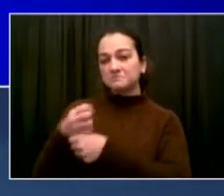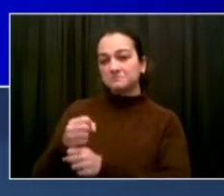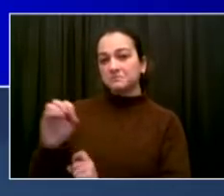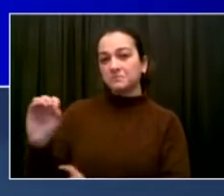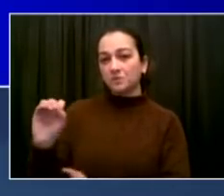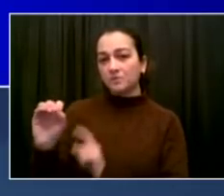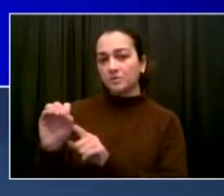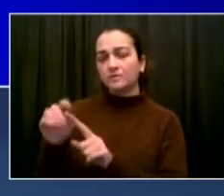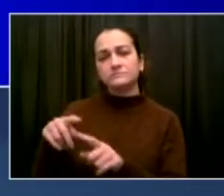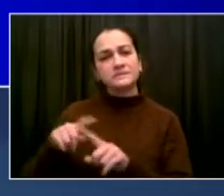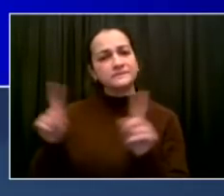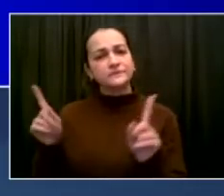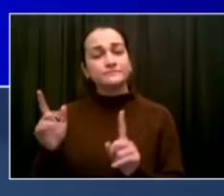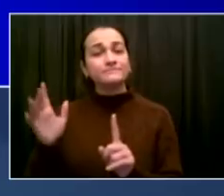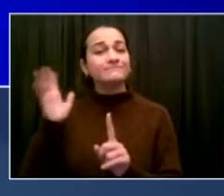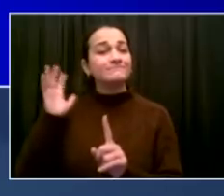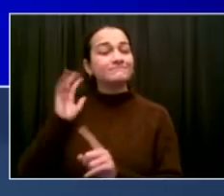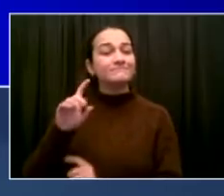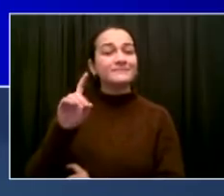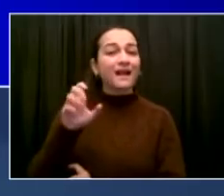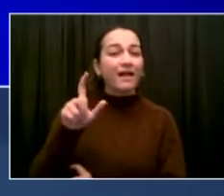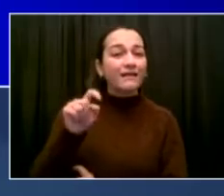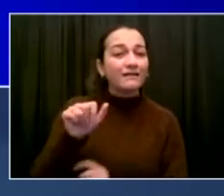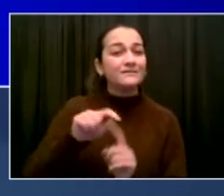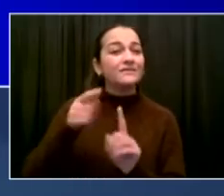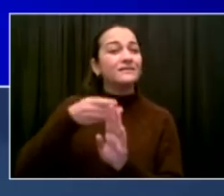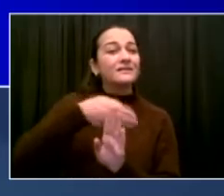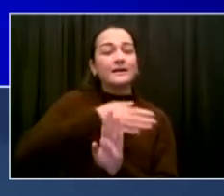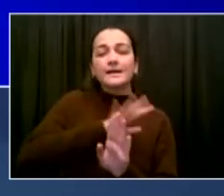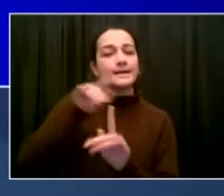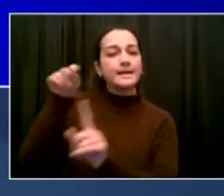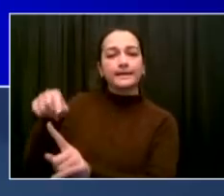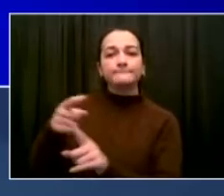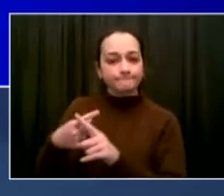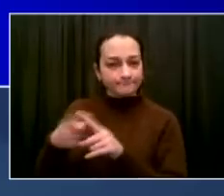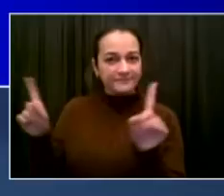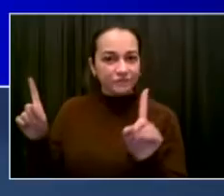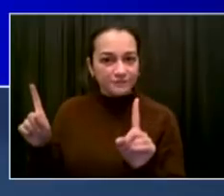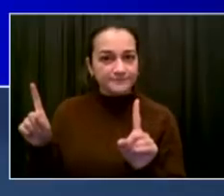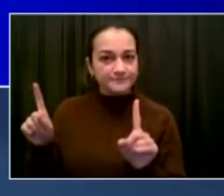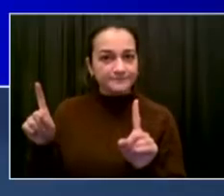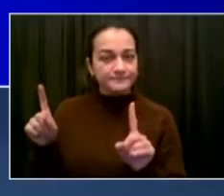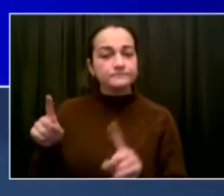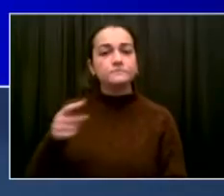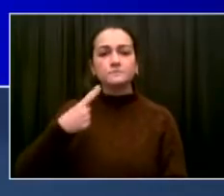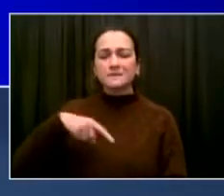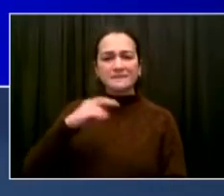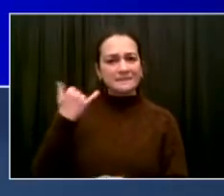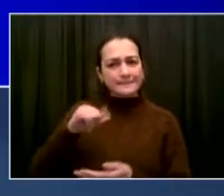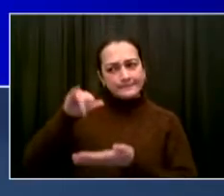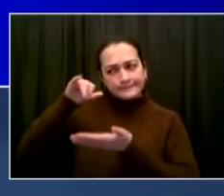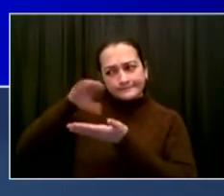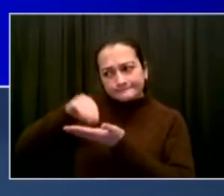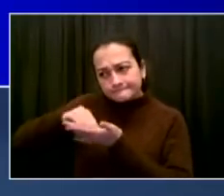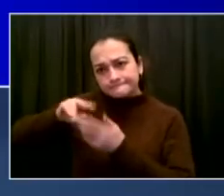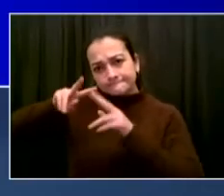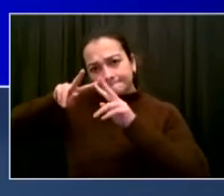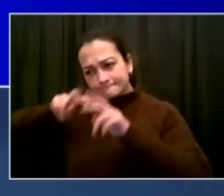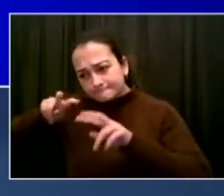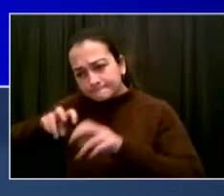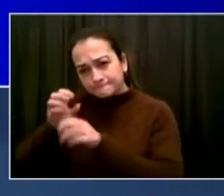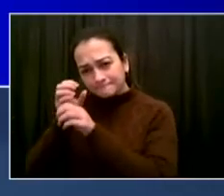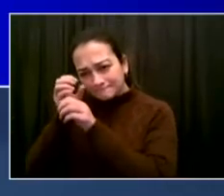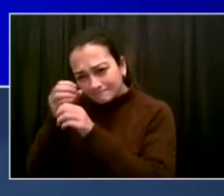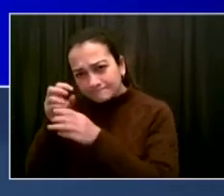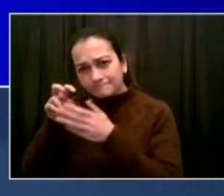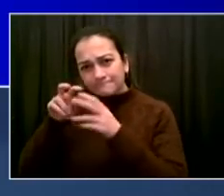is key to keeping people safe. There's a lot more we need to learn about Omicron. We don't have all the research back yet. So far, it does appear